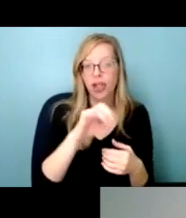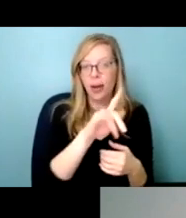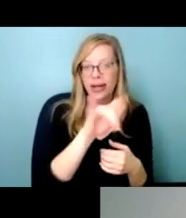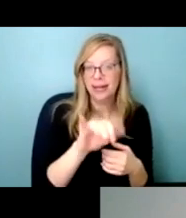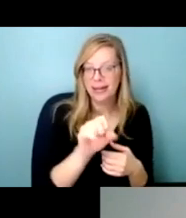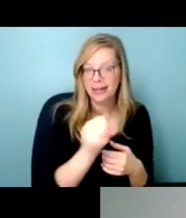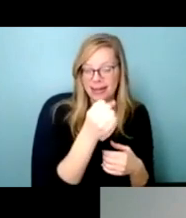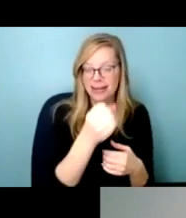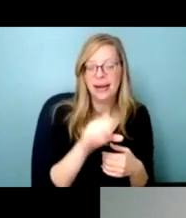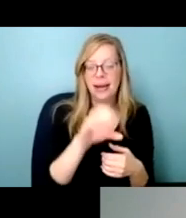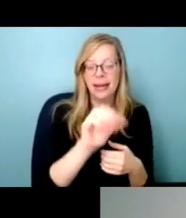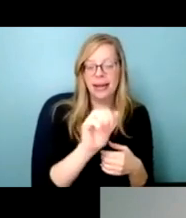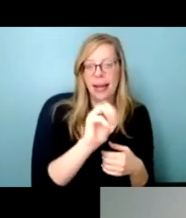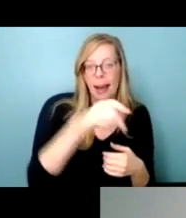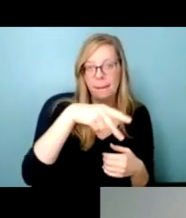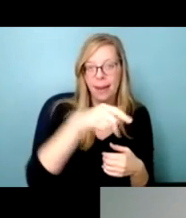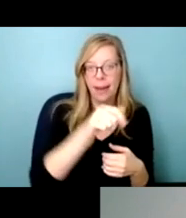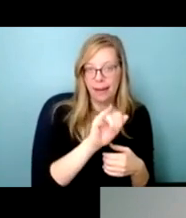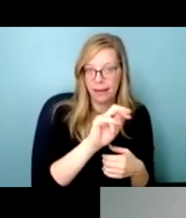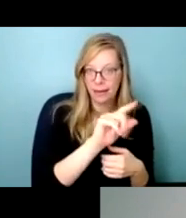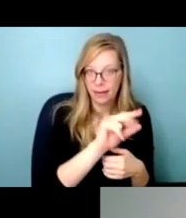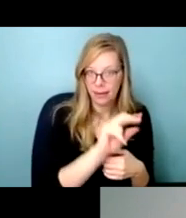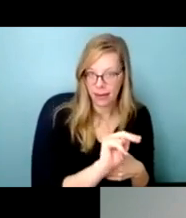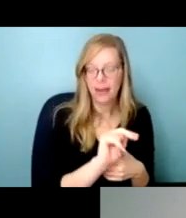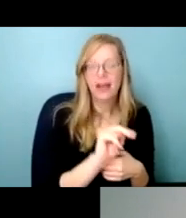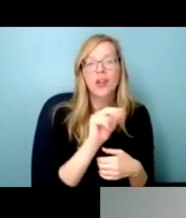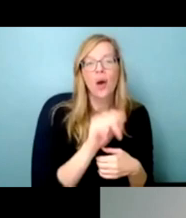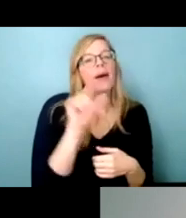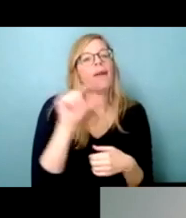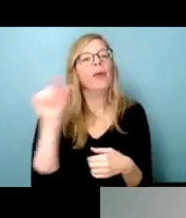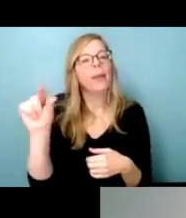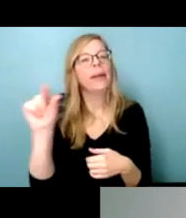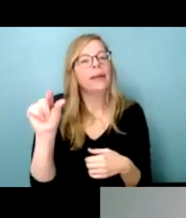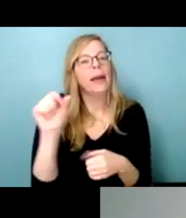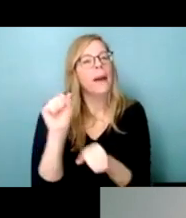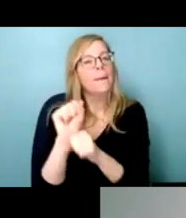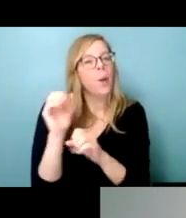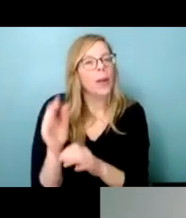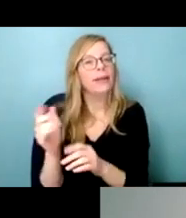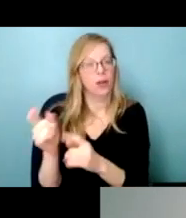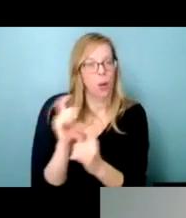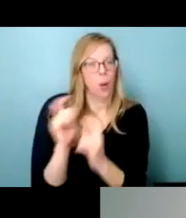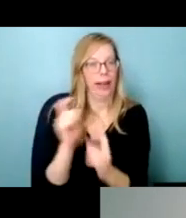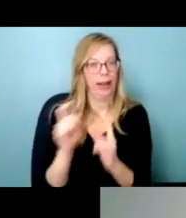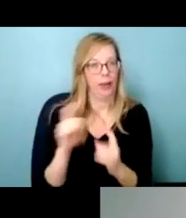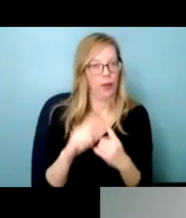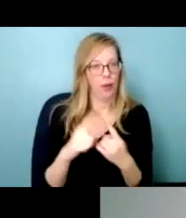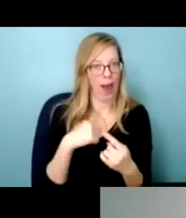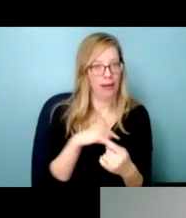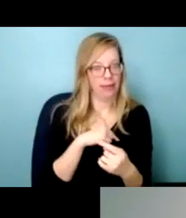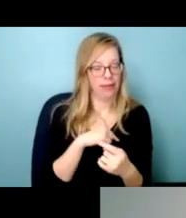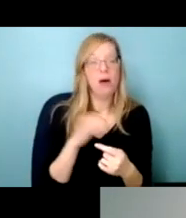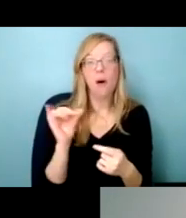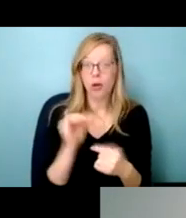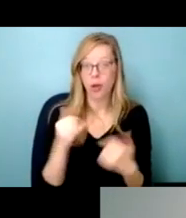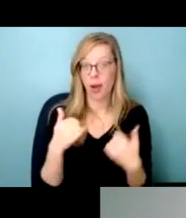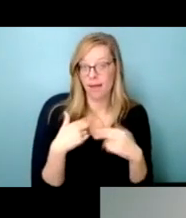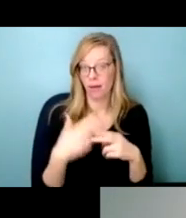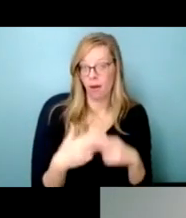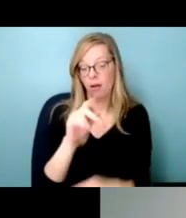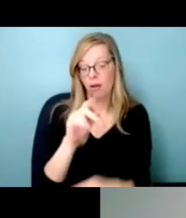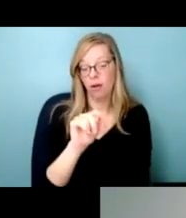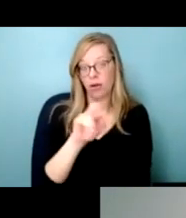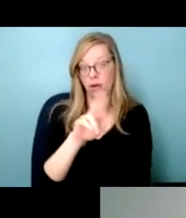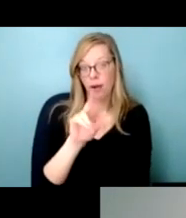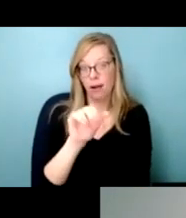year, but government employees you know, donate to us. And we also have a trust fund set up